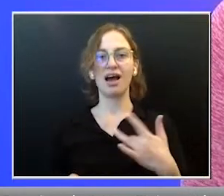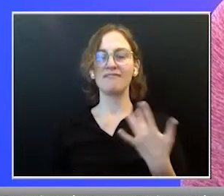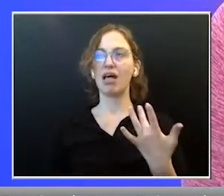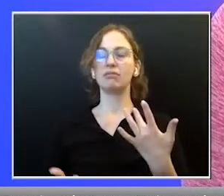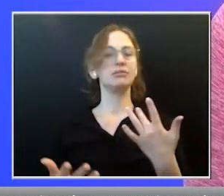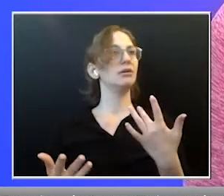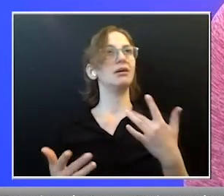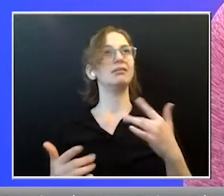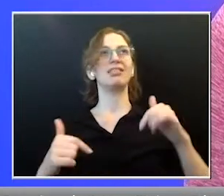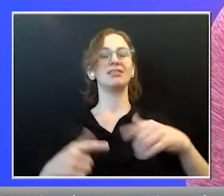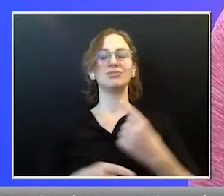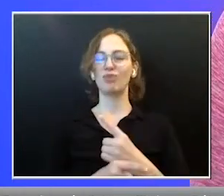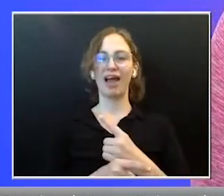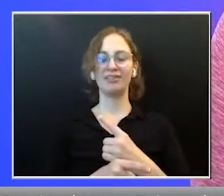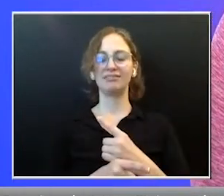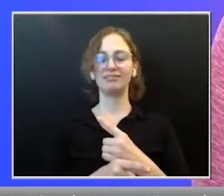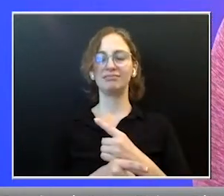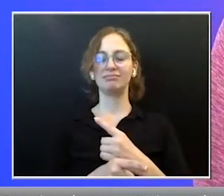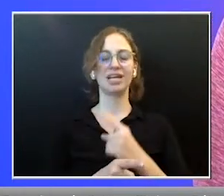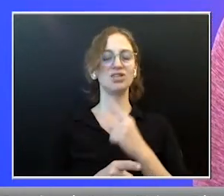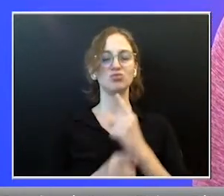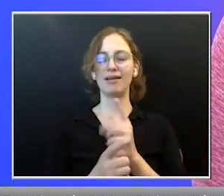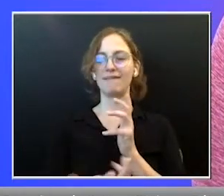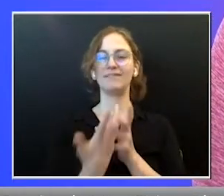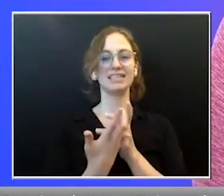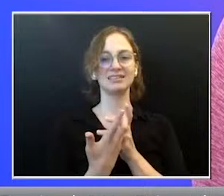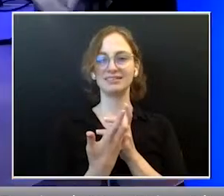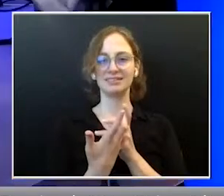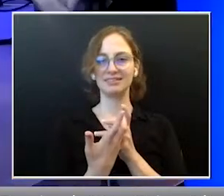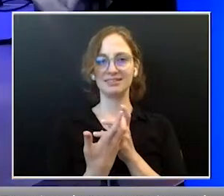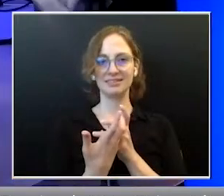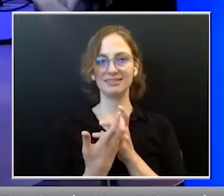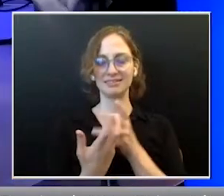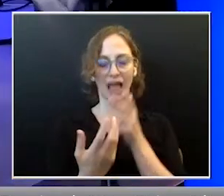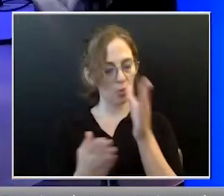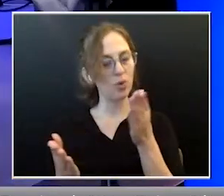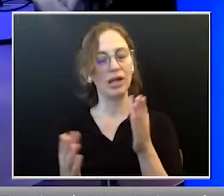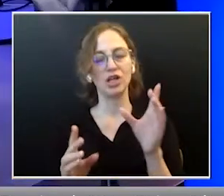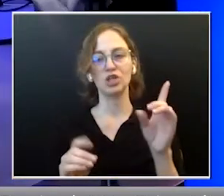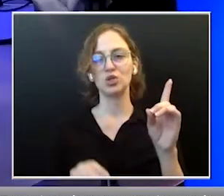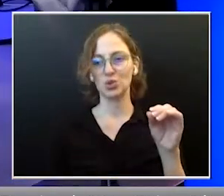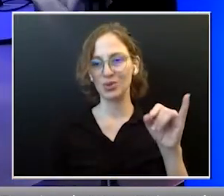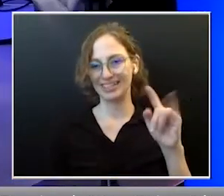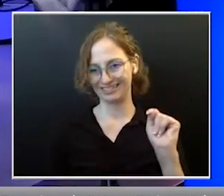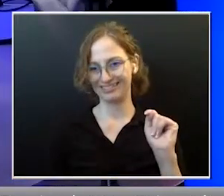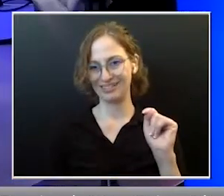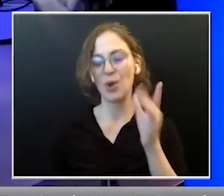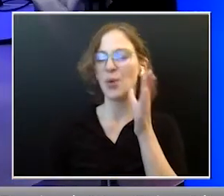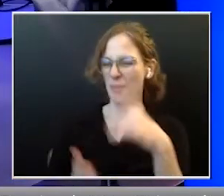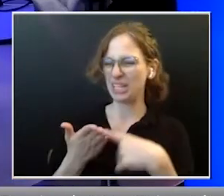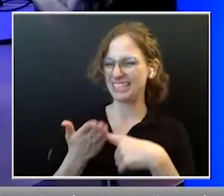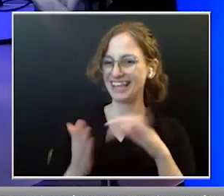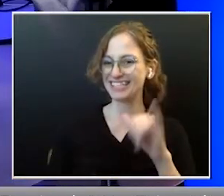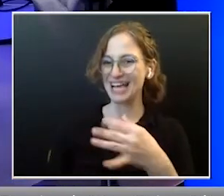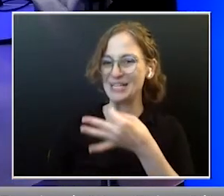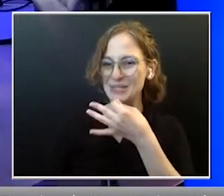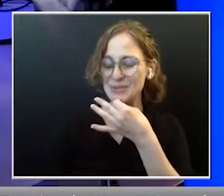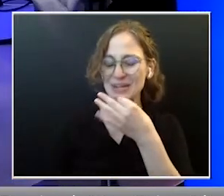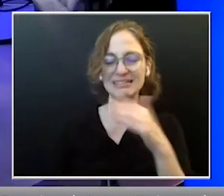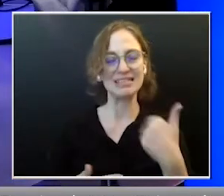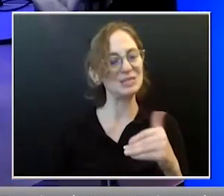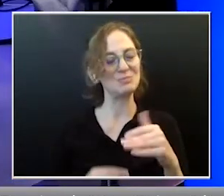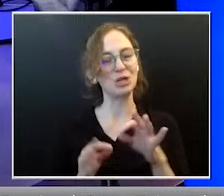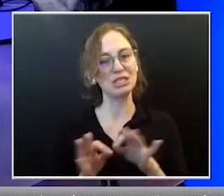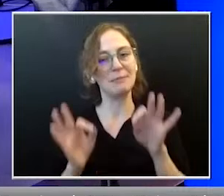to do. This is absolutely what I'm going to do. We're going to get to your foundation in just a minute, because it's pretty special what this journey has brought you